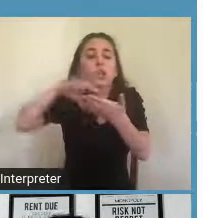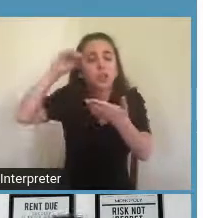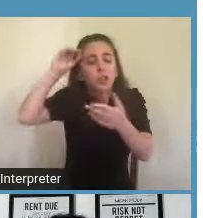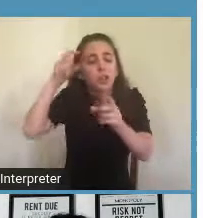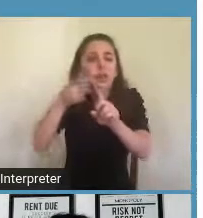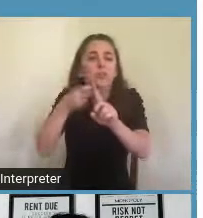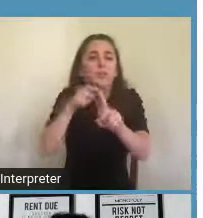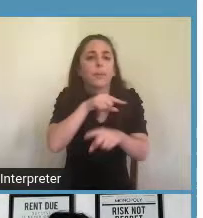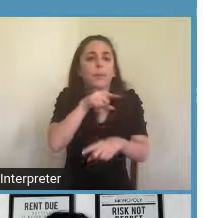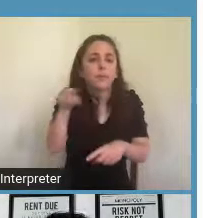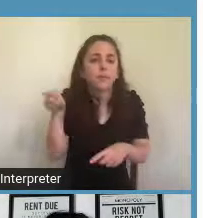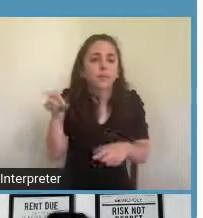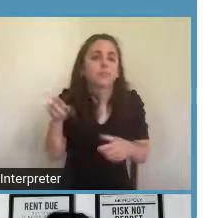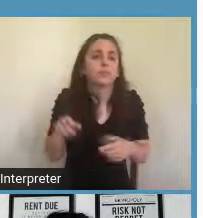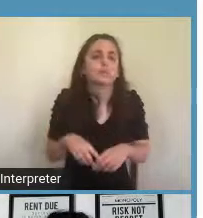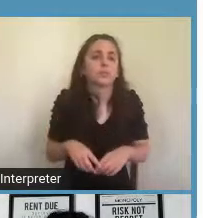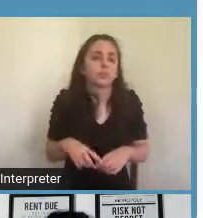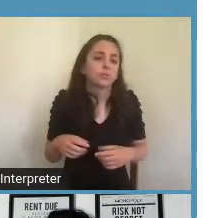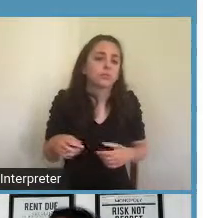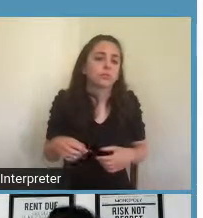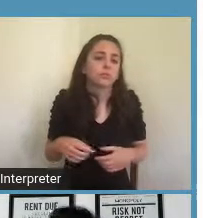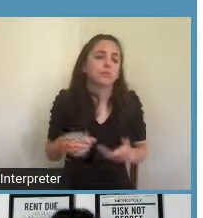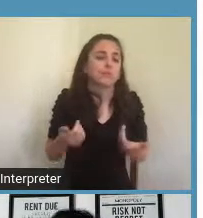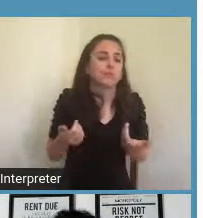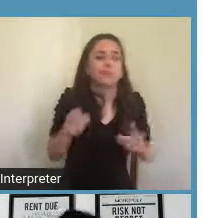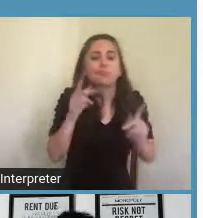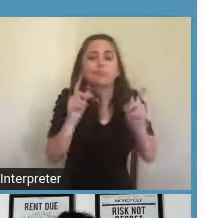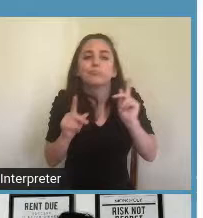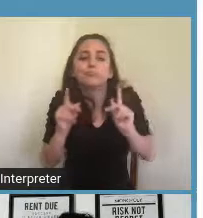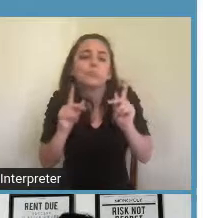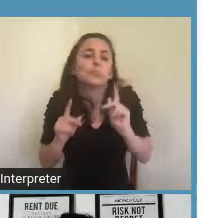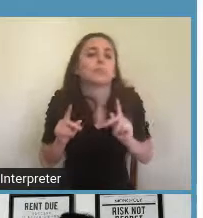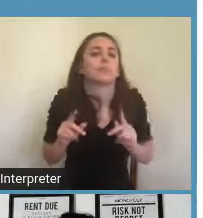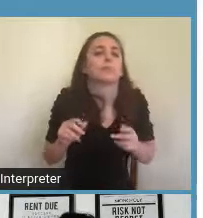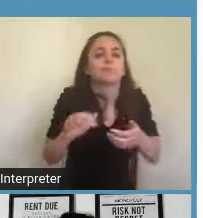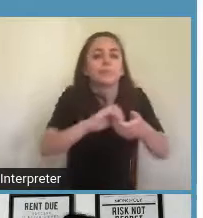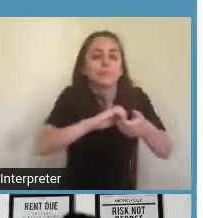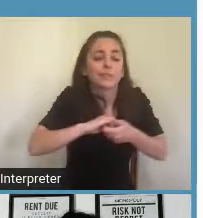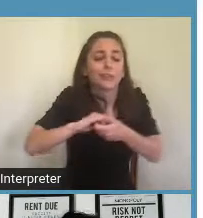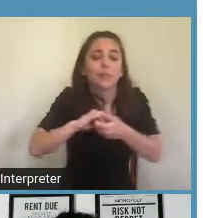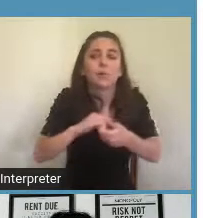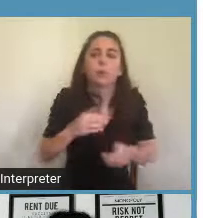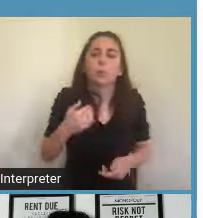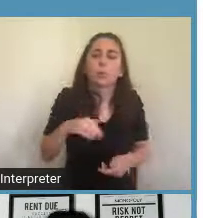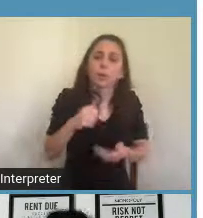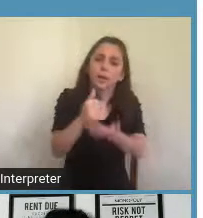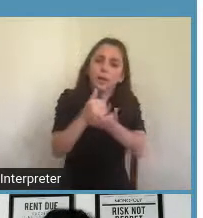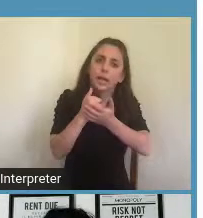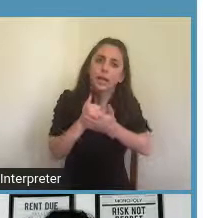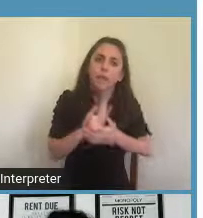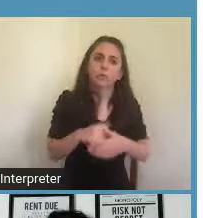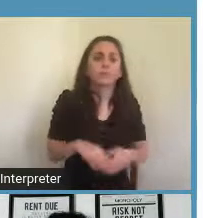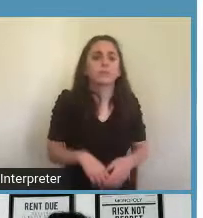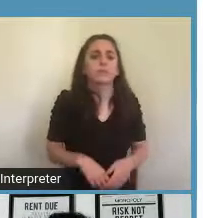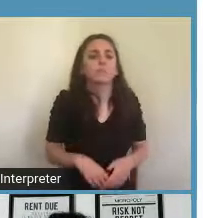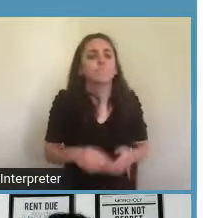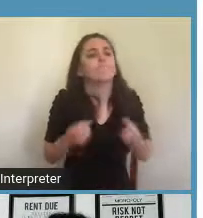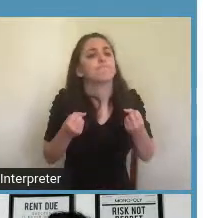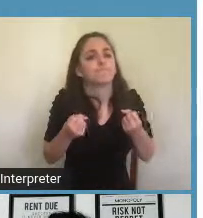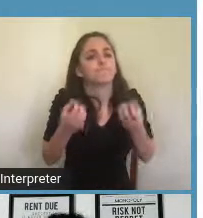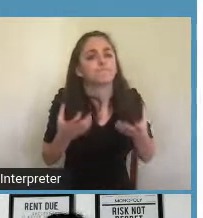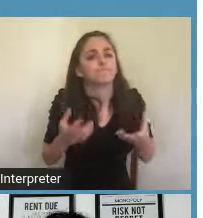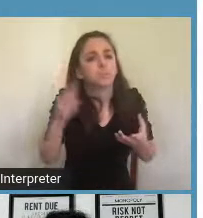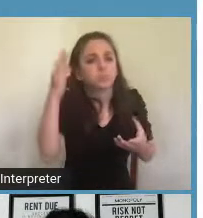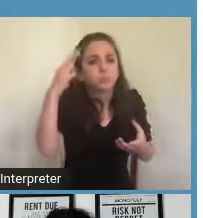in engaging some of these folks who want to be engaged with you. There's a lot of reasons why, again,